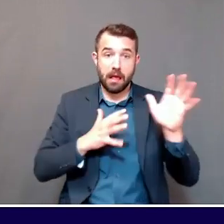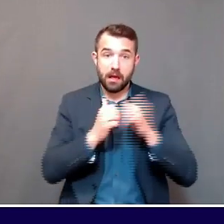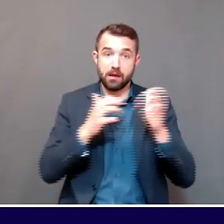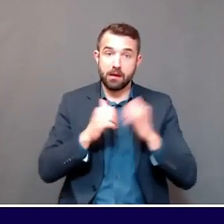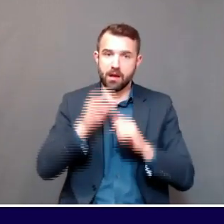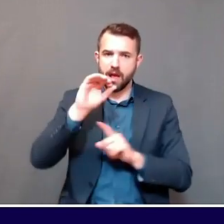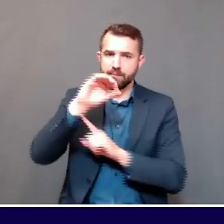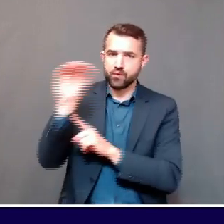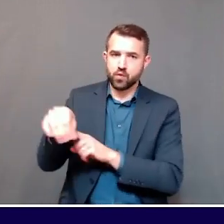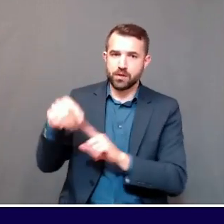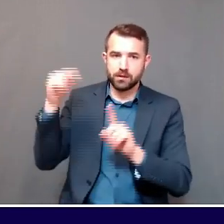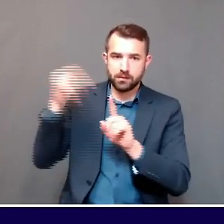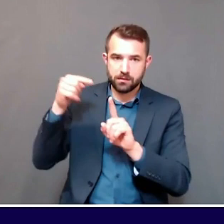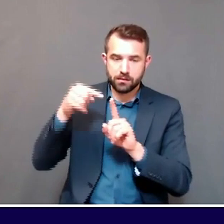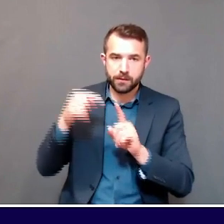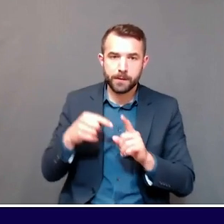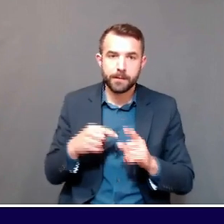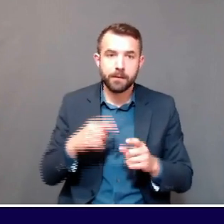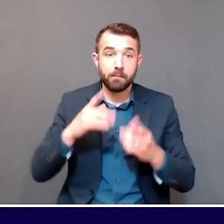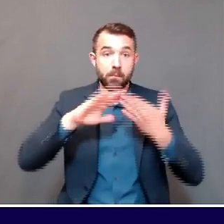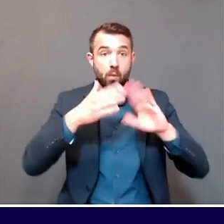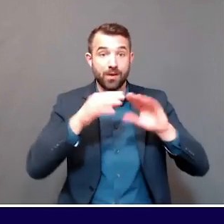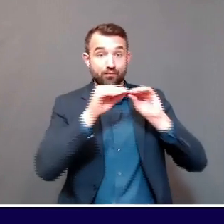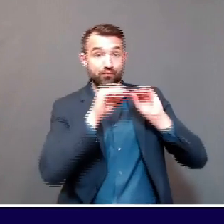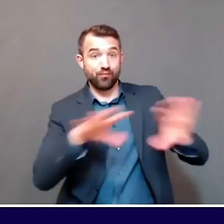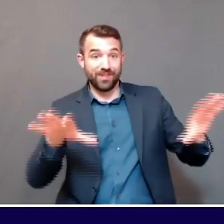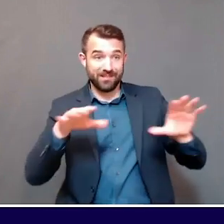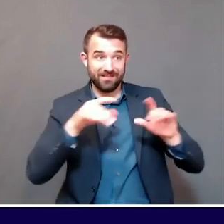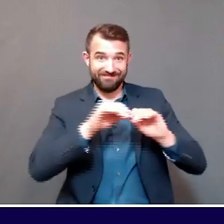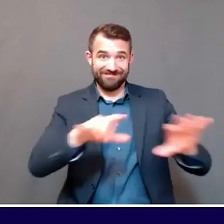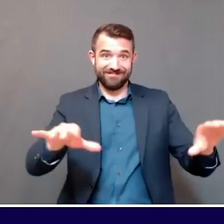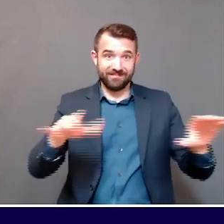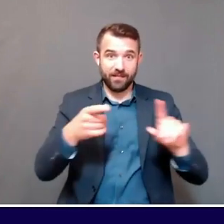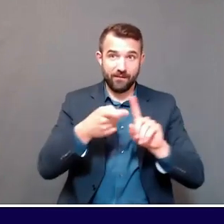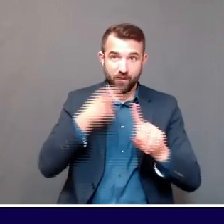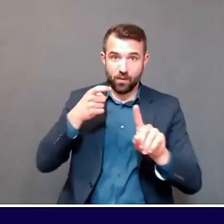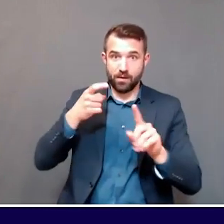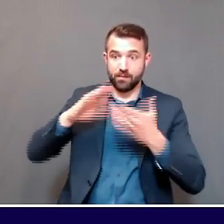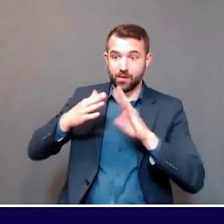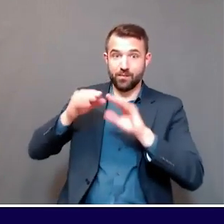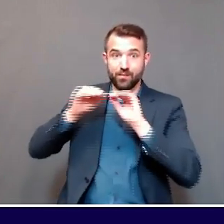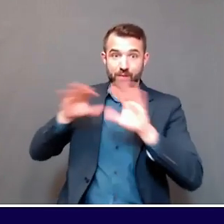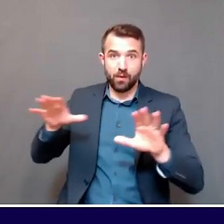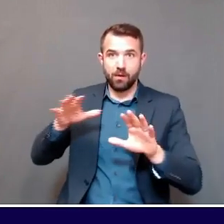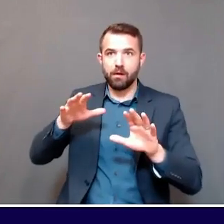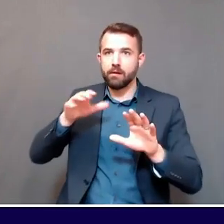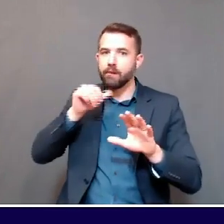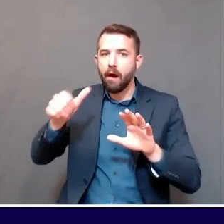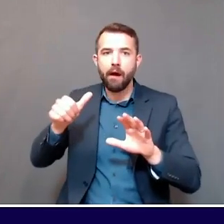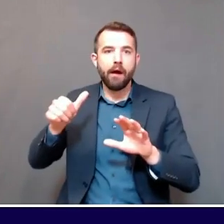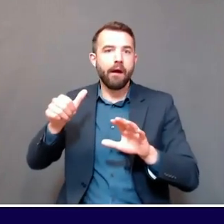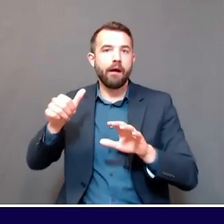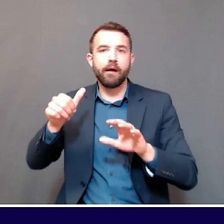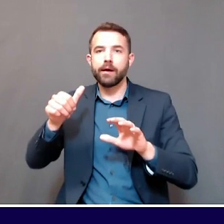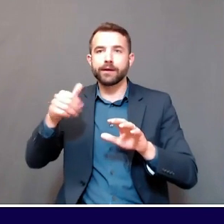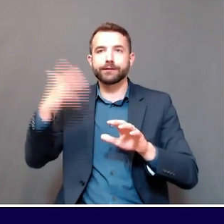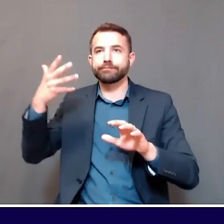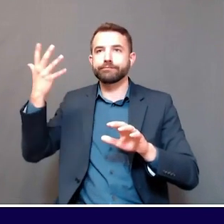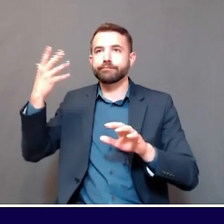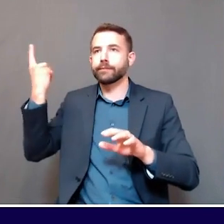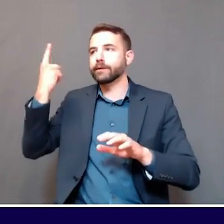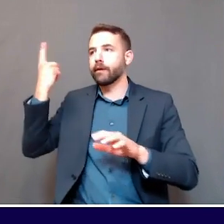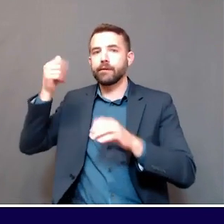in those community transmission counties are coming from community transmission versus someone getting it from a household